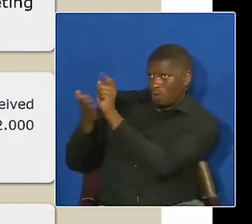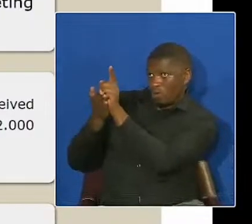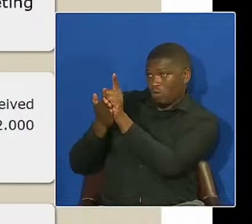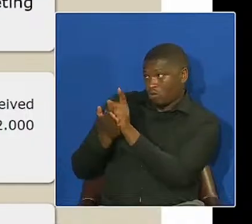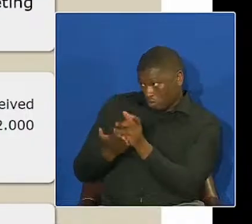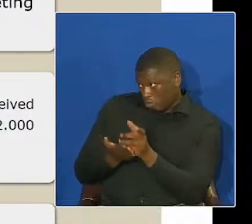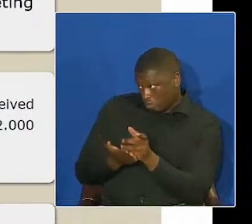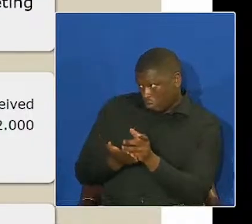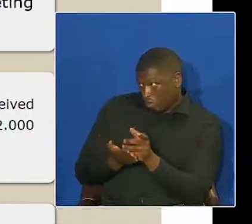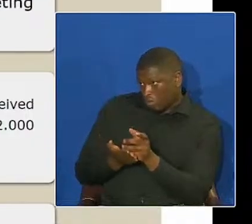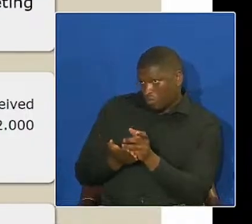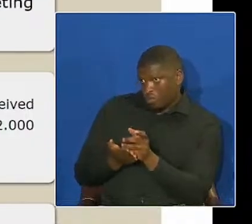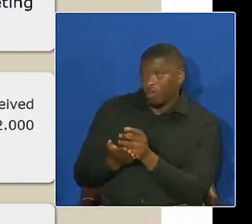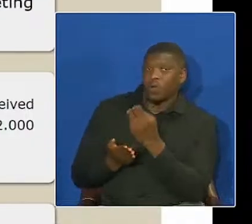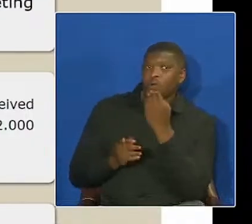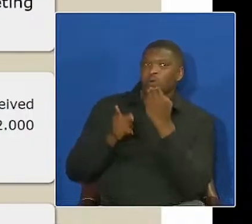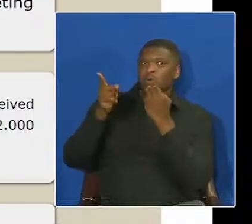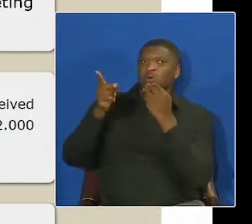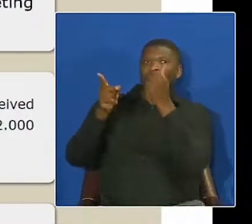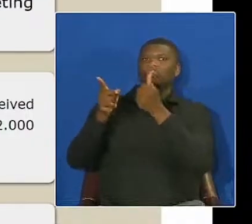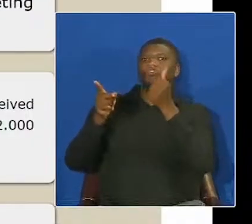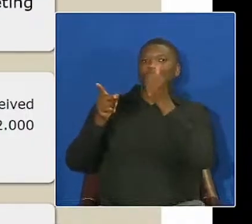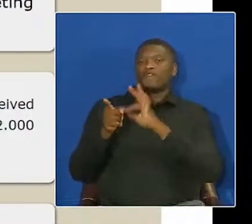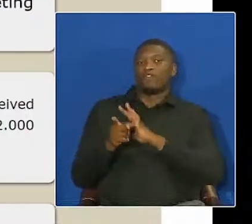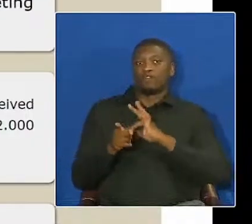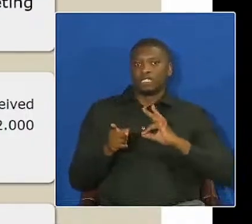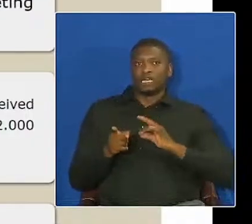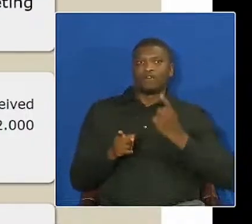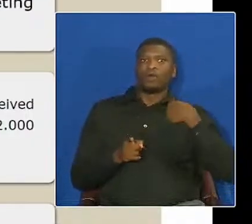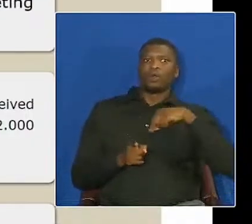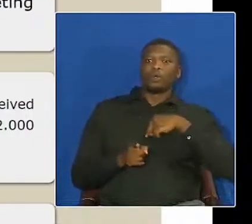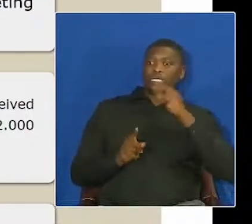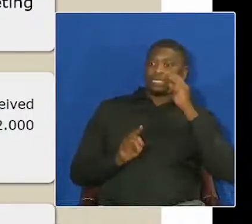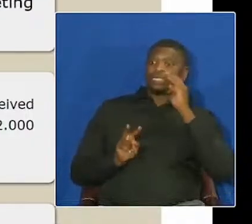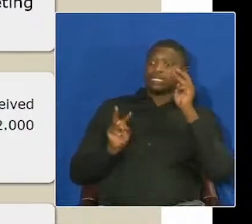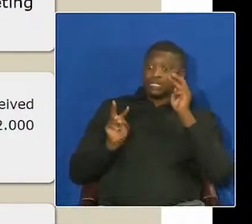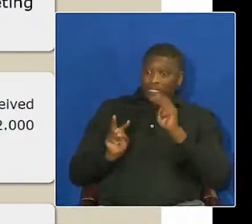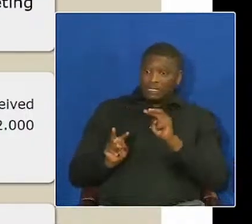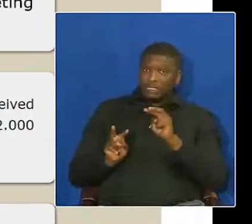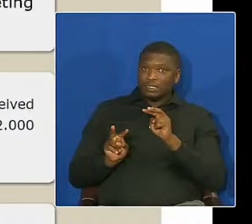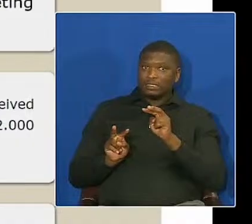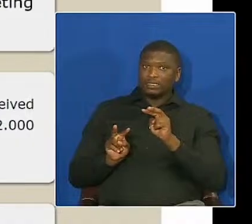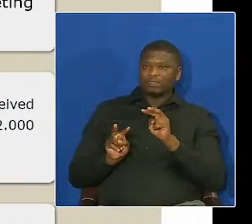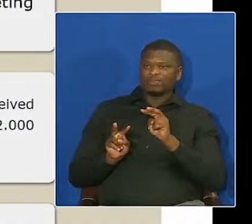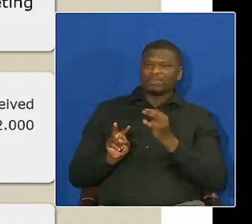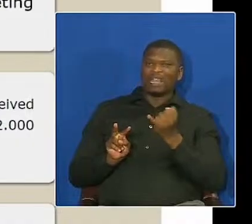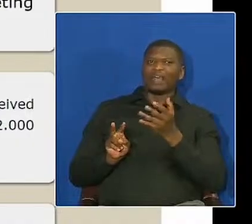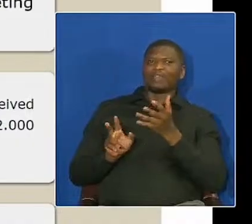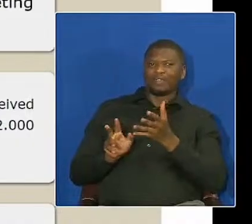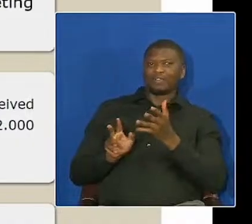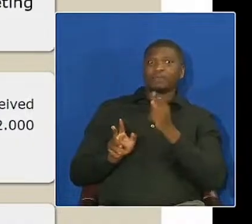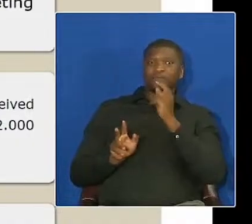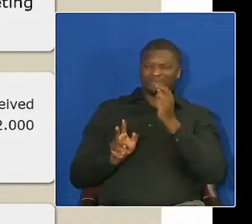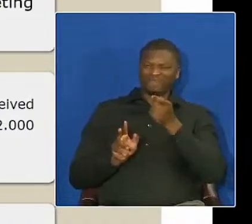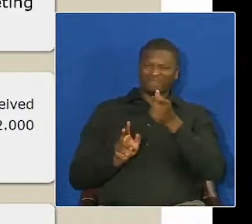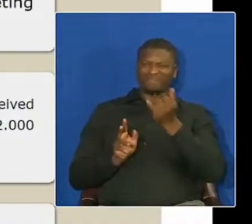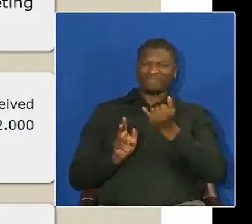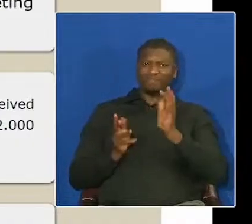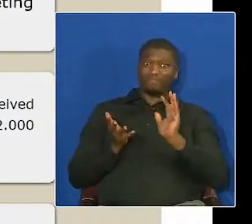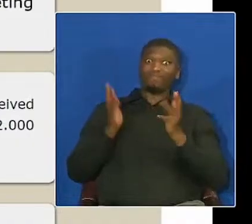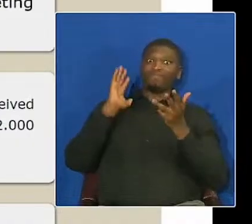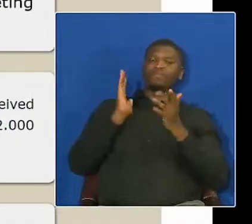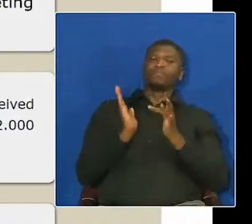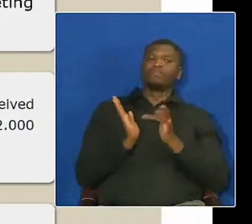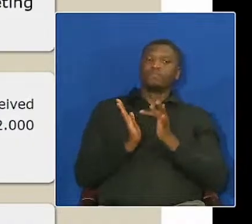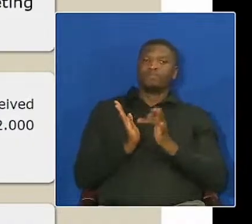Staff, addressed to the Chief of Staff. That is the interpretation of that whole, looks like confusing charts on